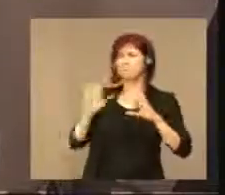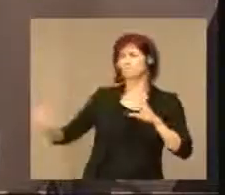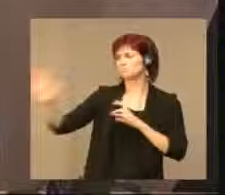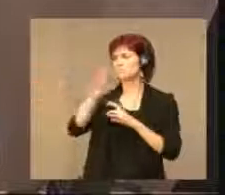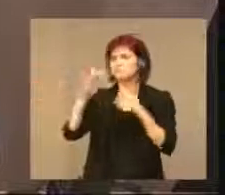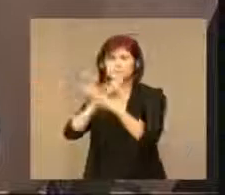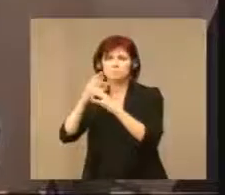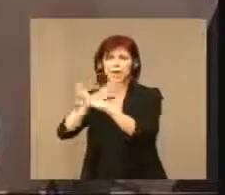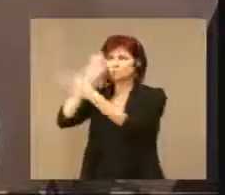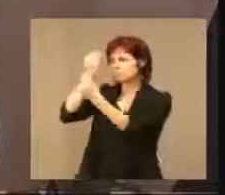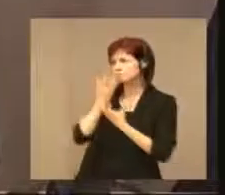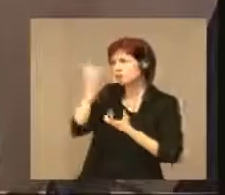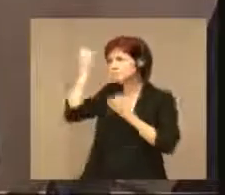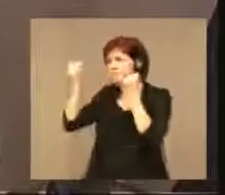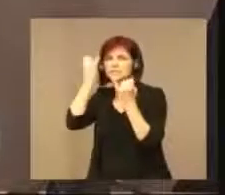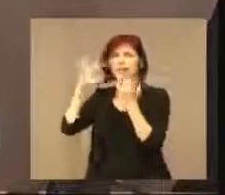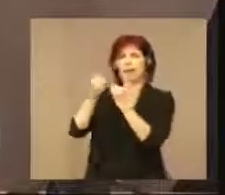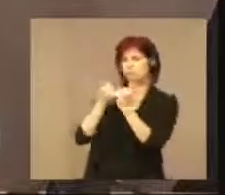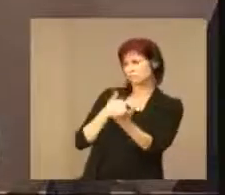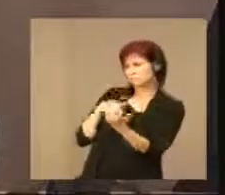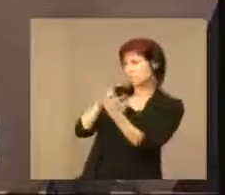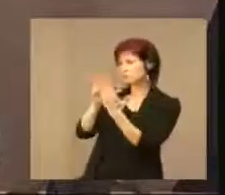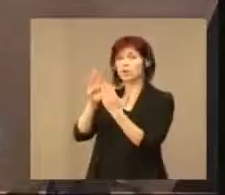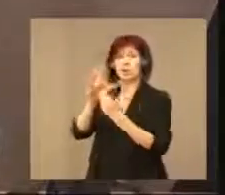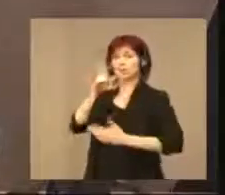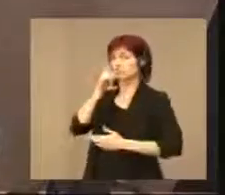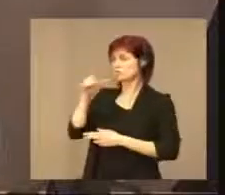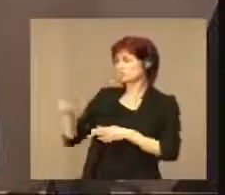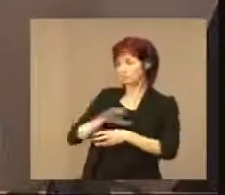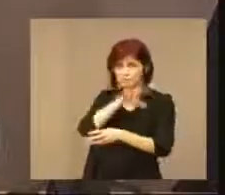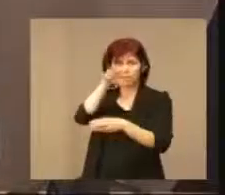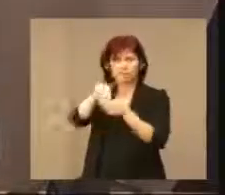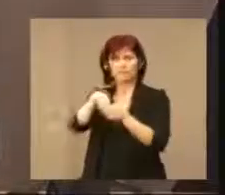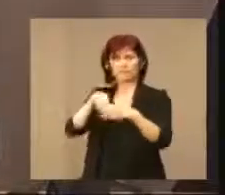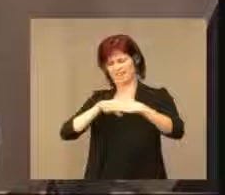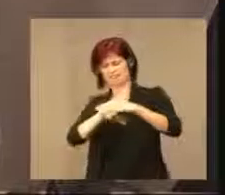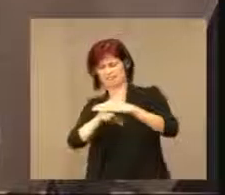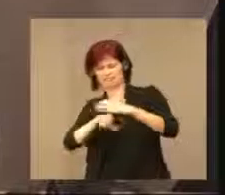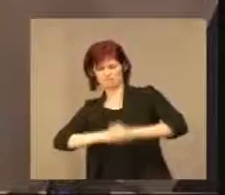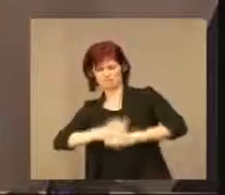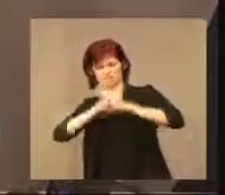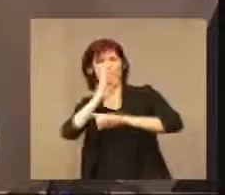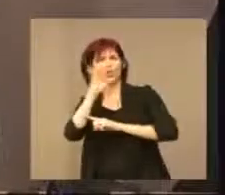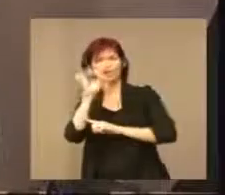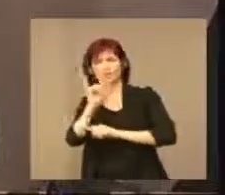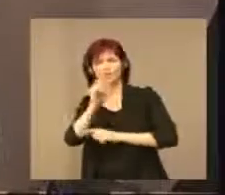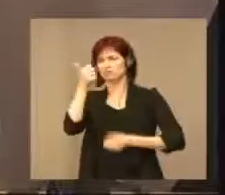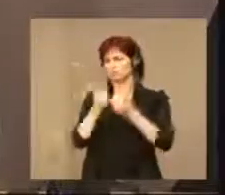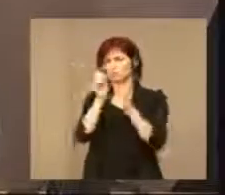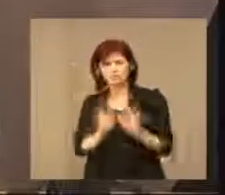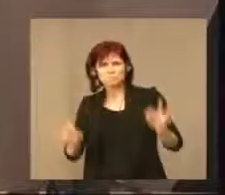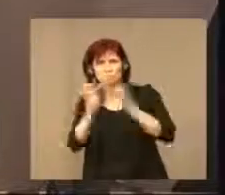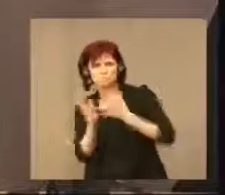feedback on the overall goal and approach, whom it should cover, what accessibility issues and barriers it should address, how it